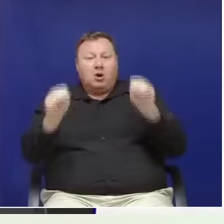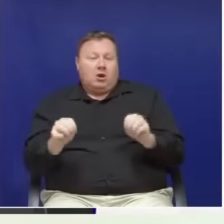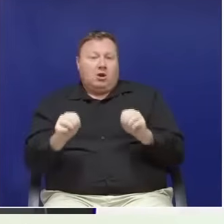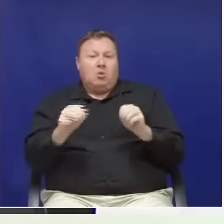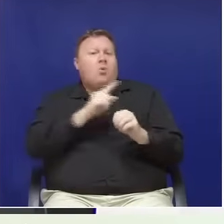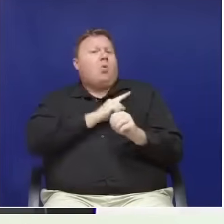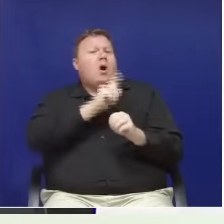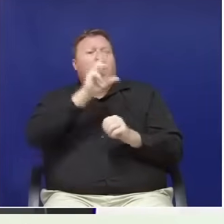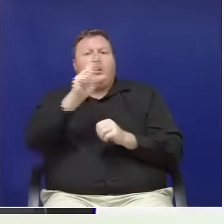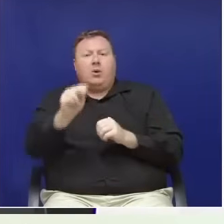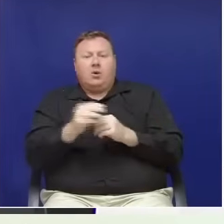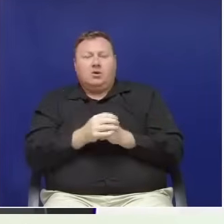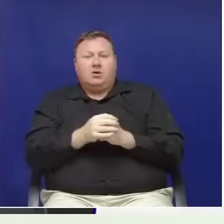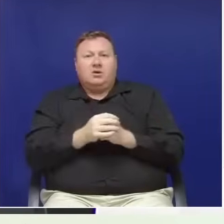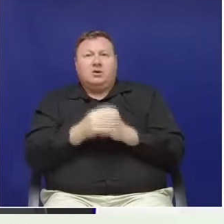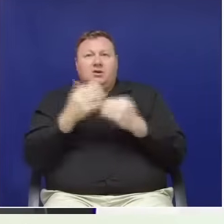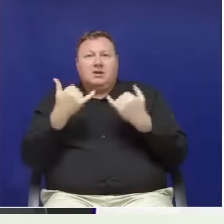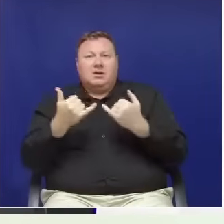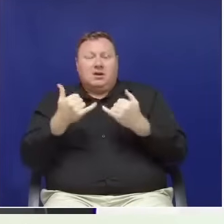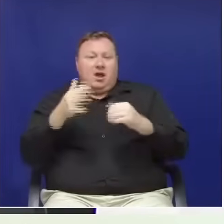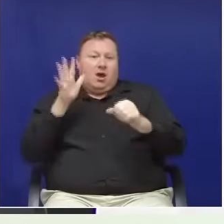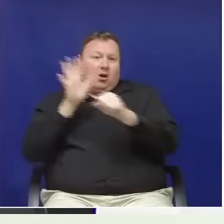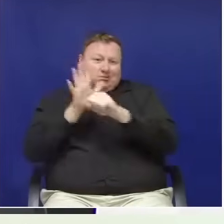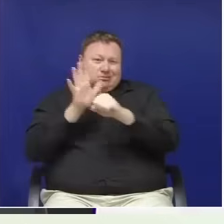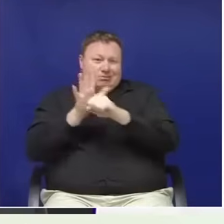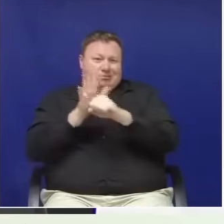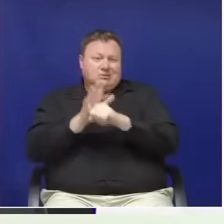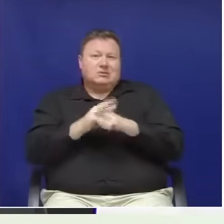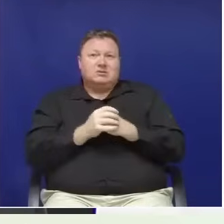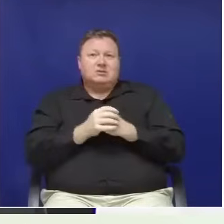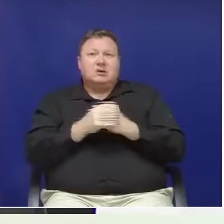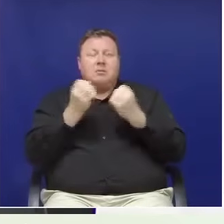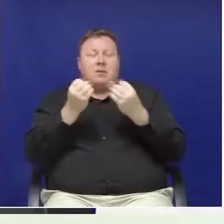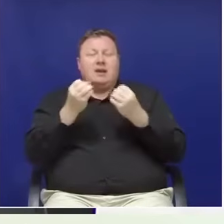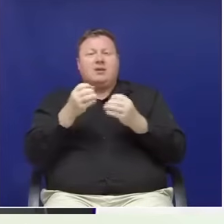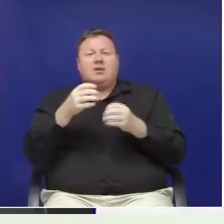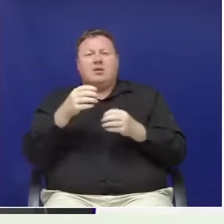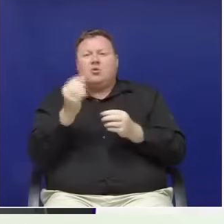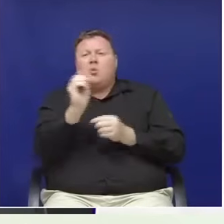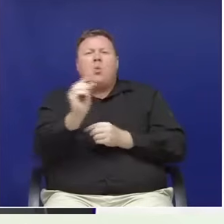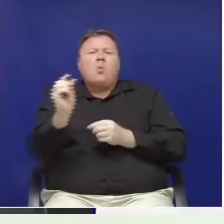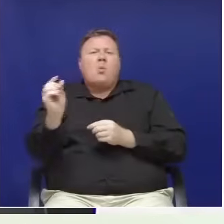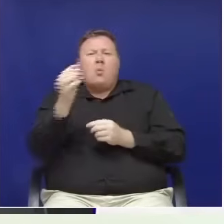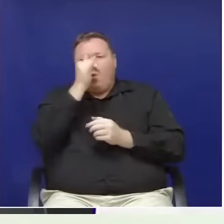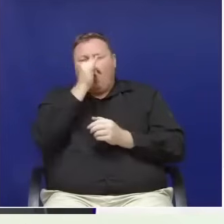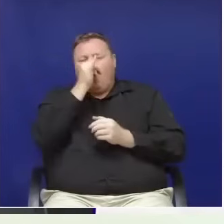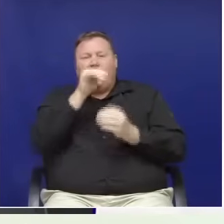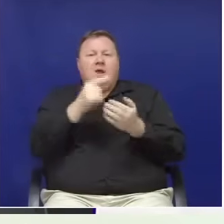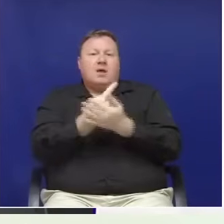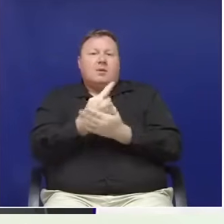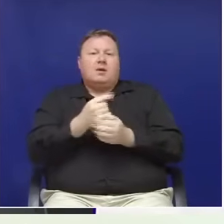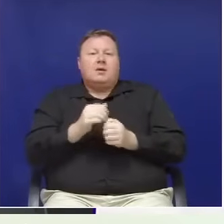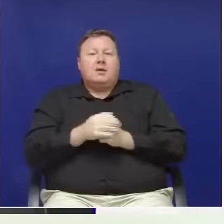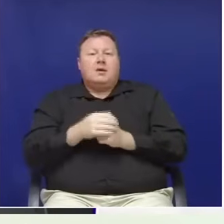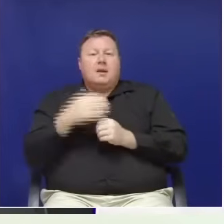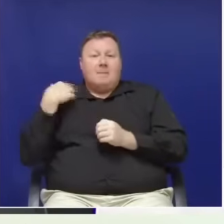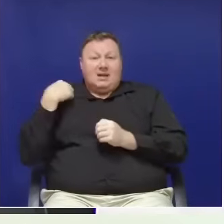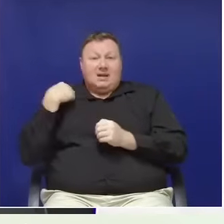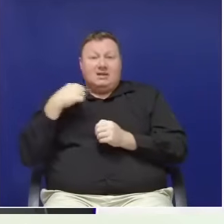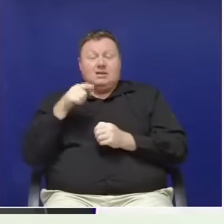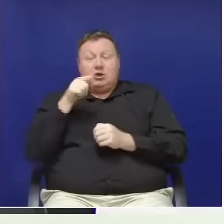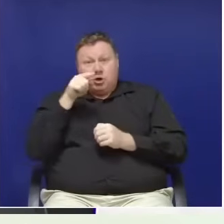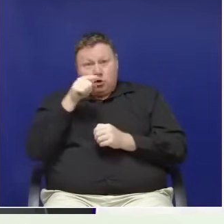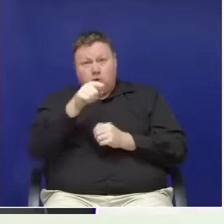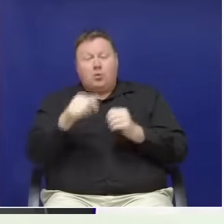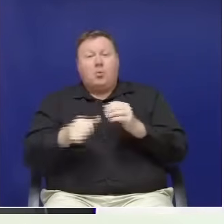current levels of overcrowding and the nature of many petty offences, will you as Minister prioritize such